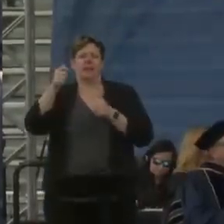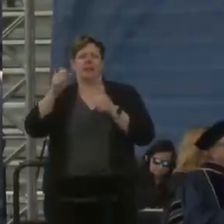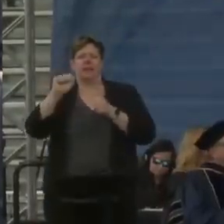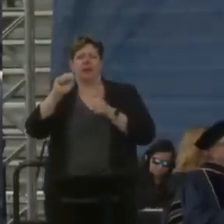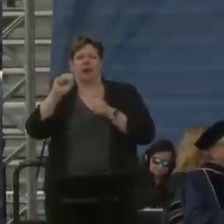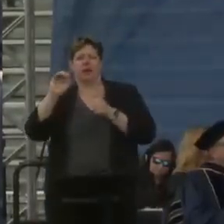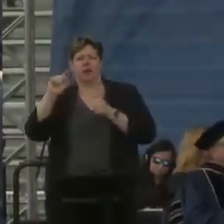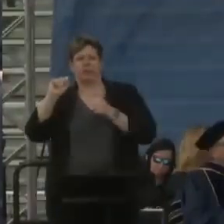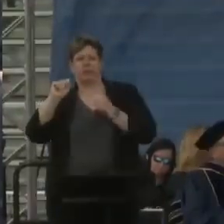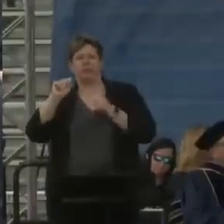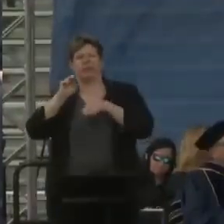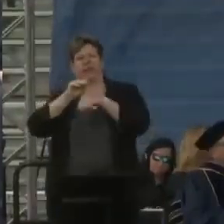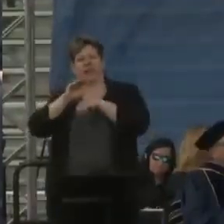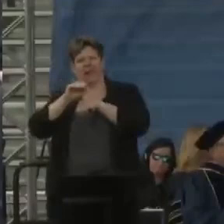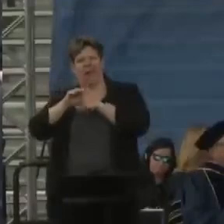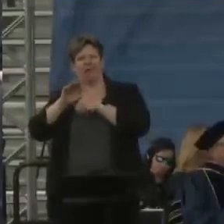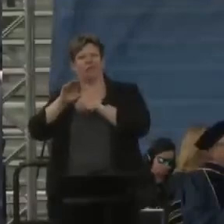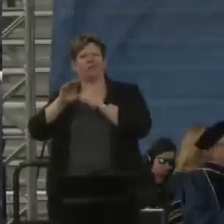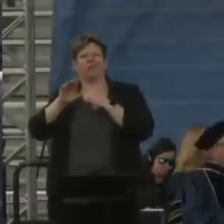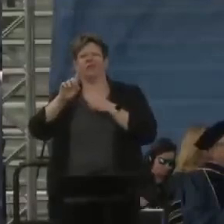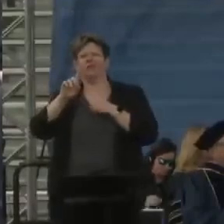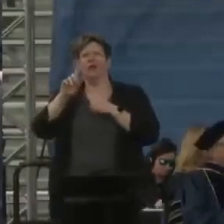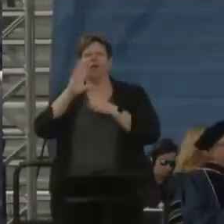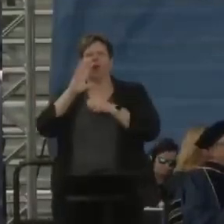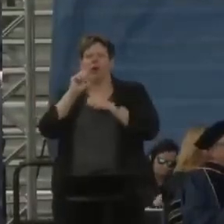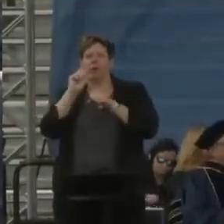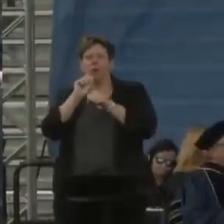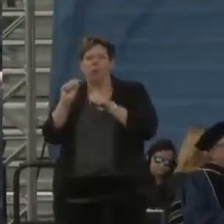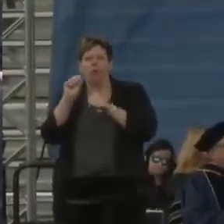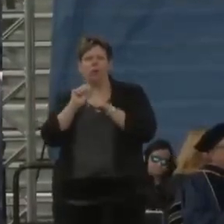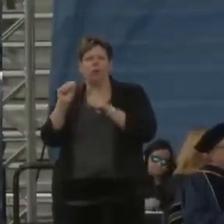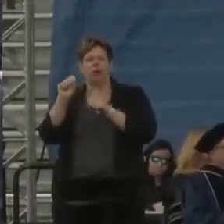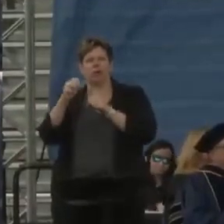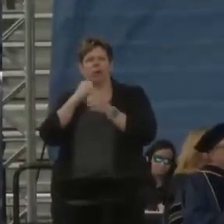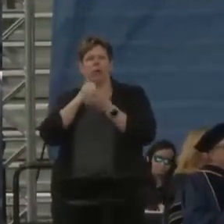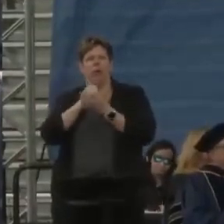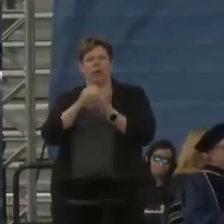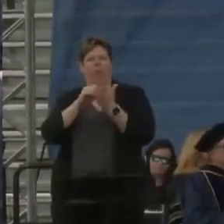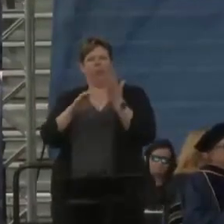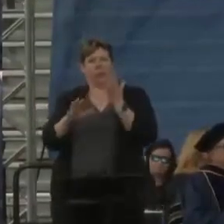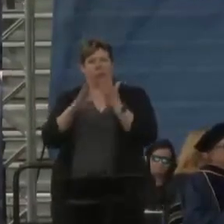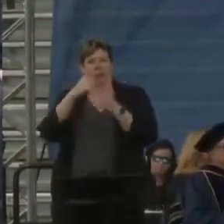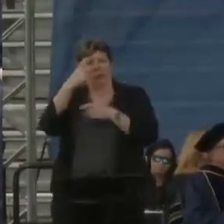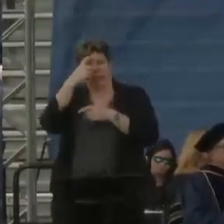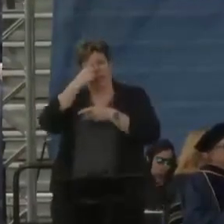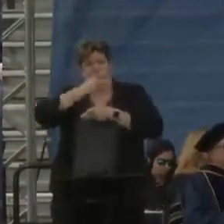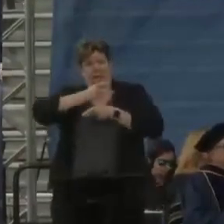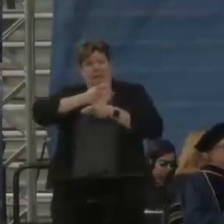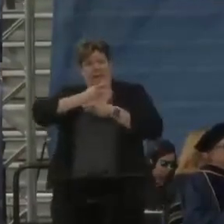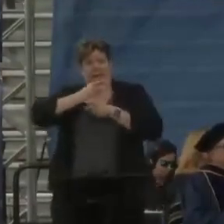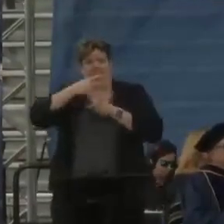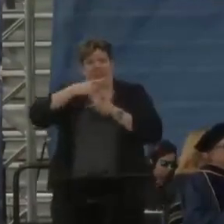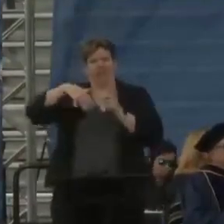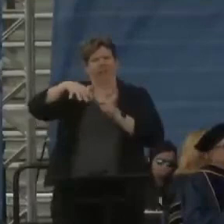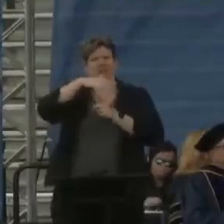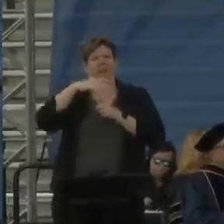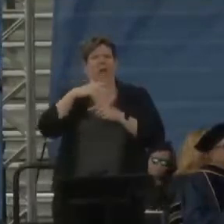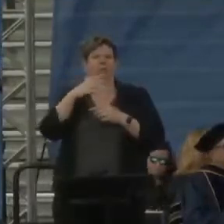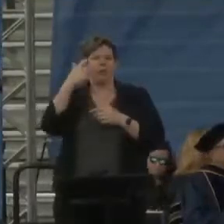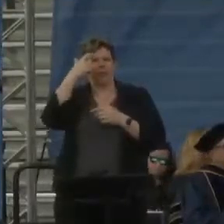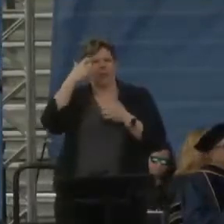Neese, Director of Counseling, for your fight to ensure the minds of our students are well cared for in this environment of a mental health